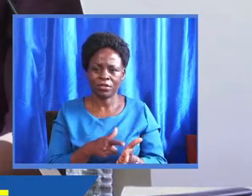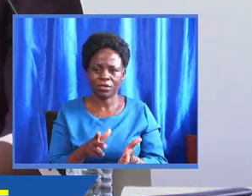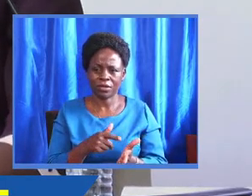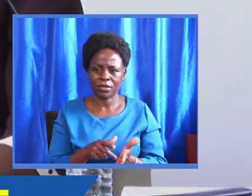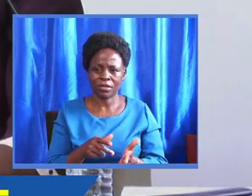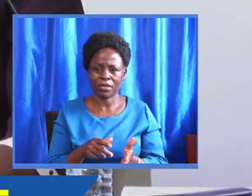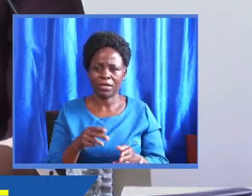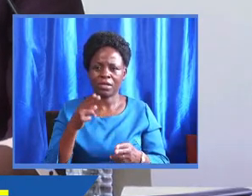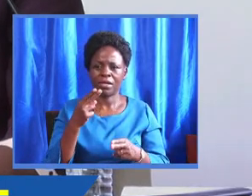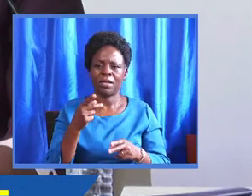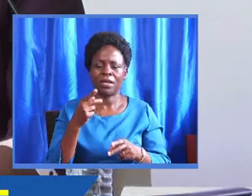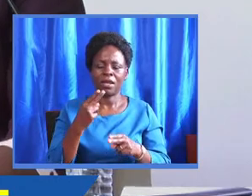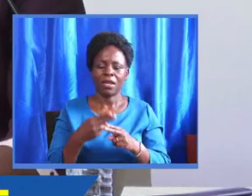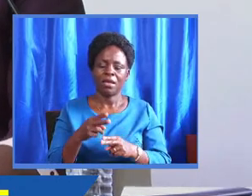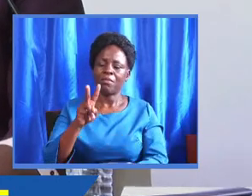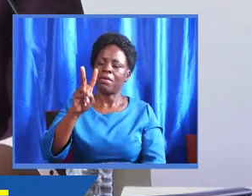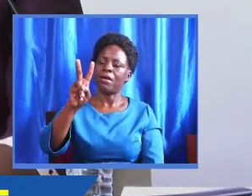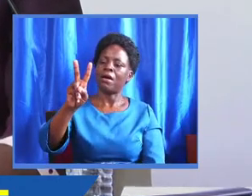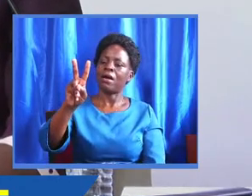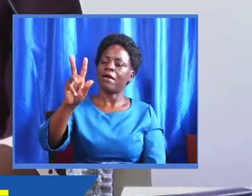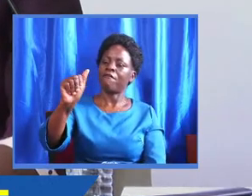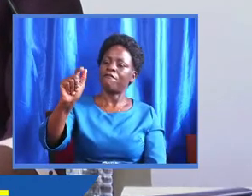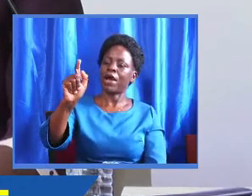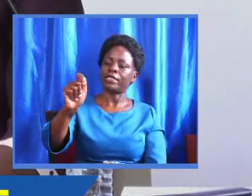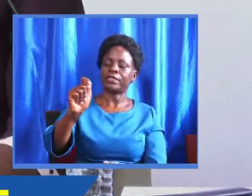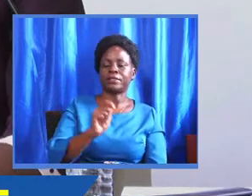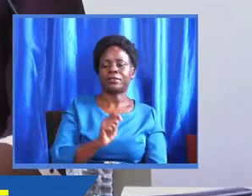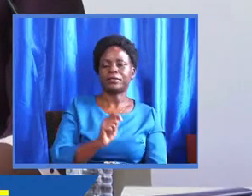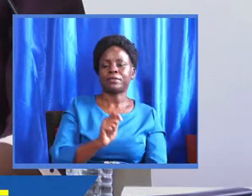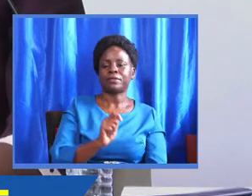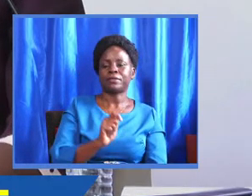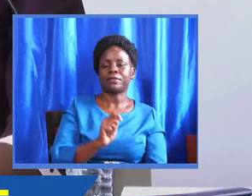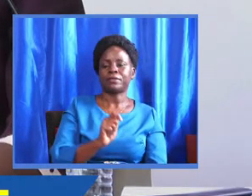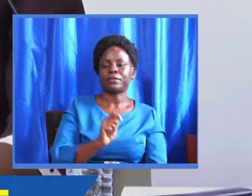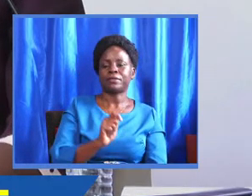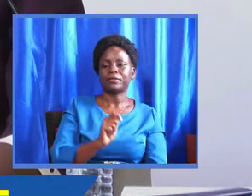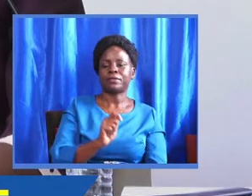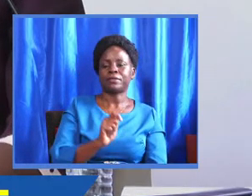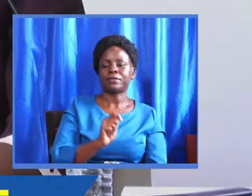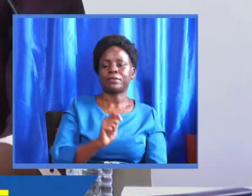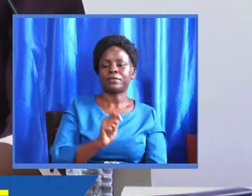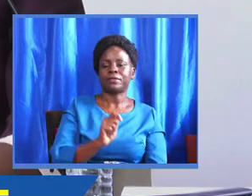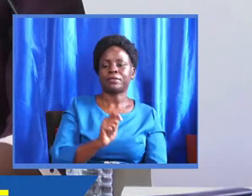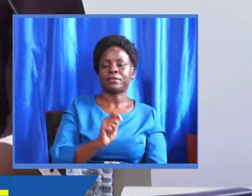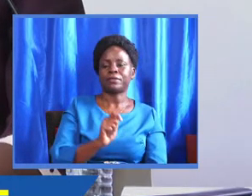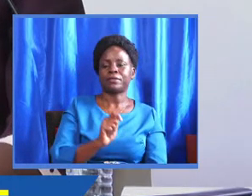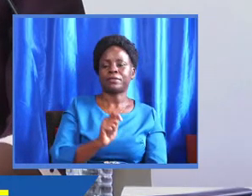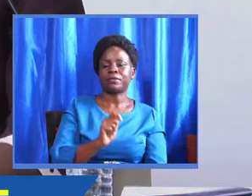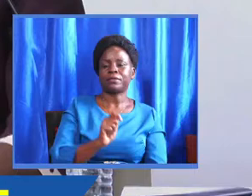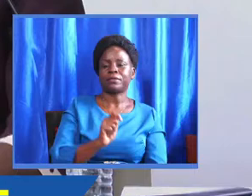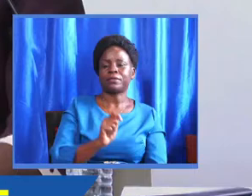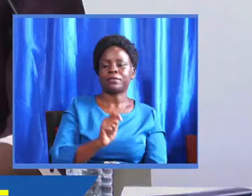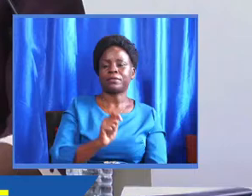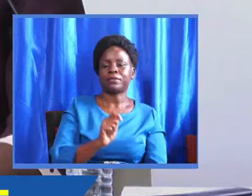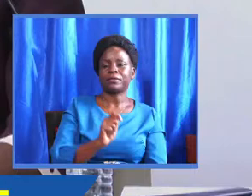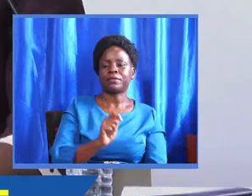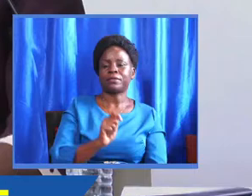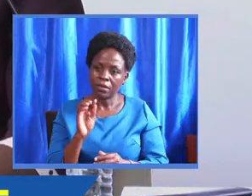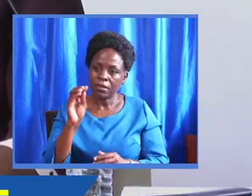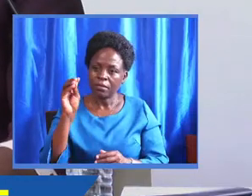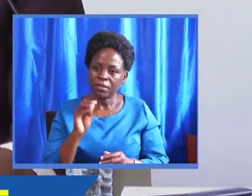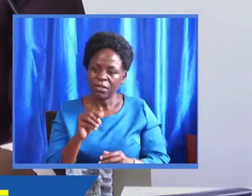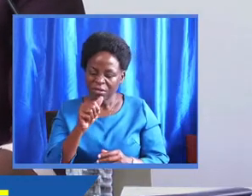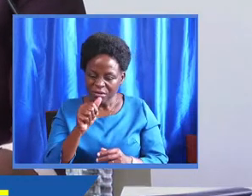tuyita VAT, Value Added Tax. Omusolo guno gwa 18% ku